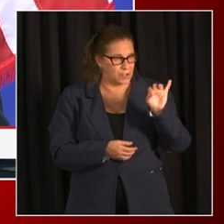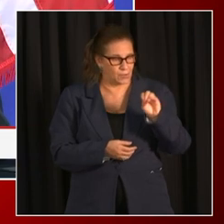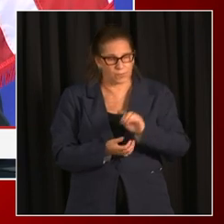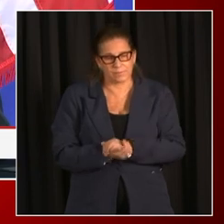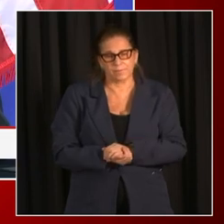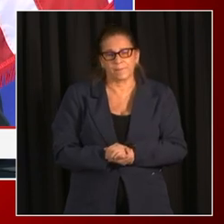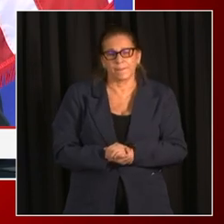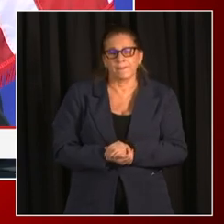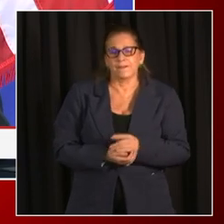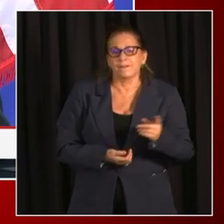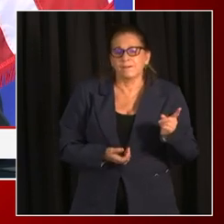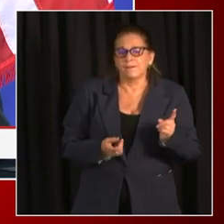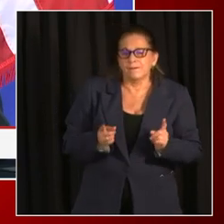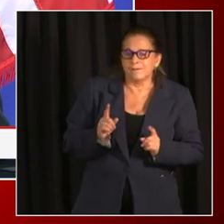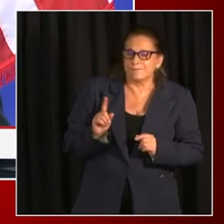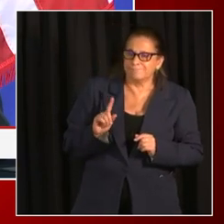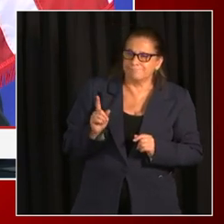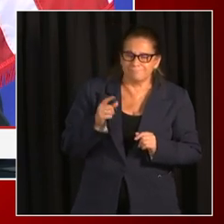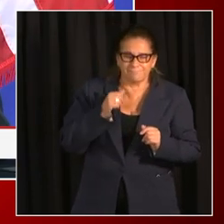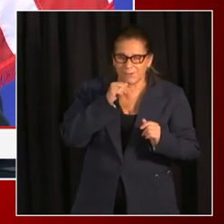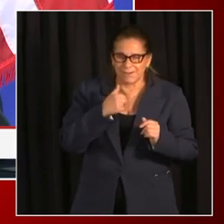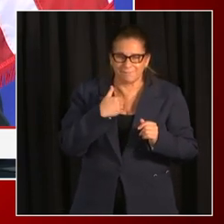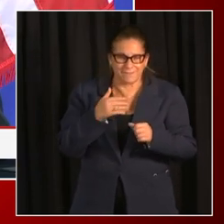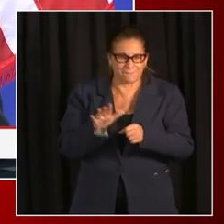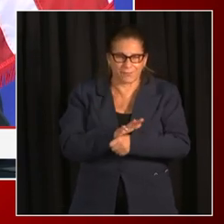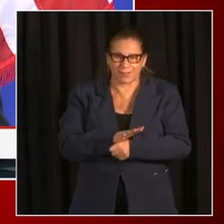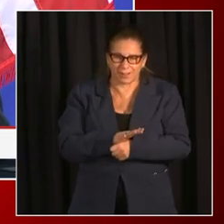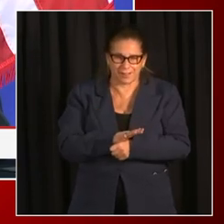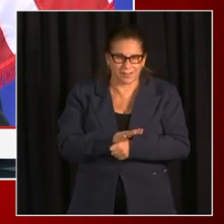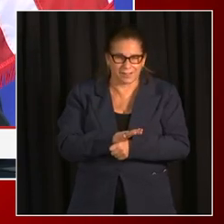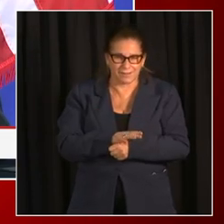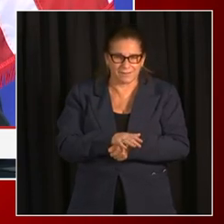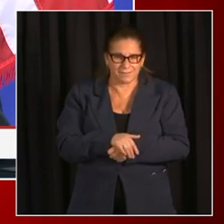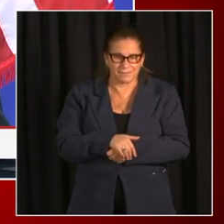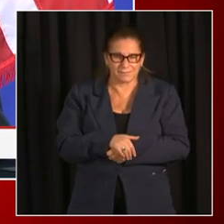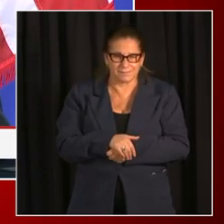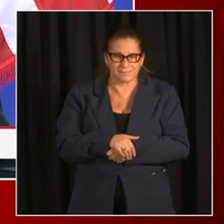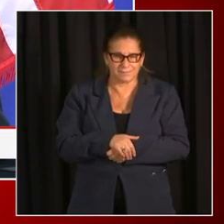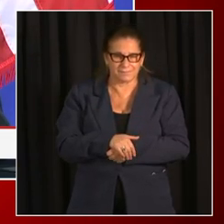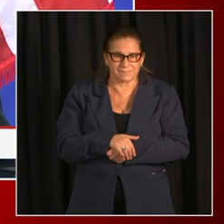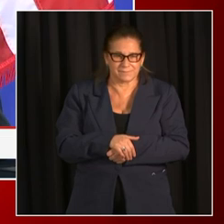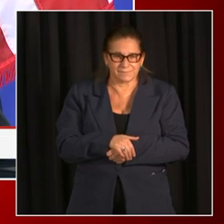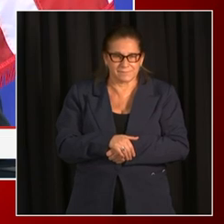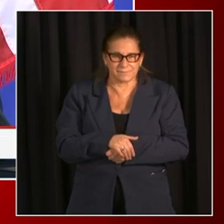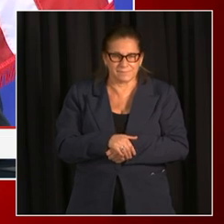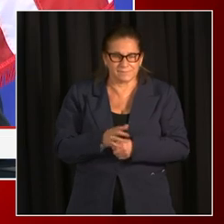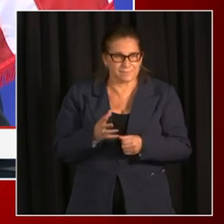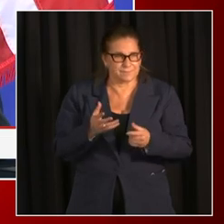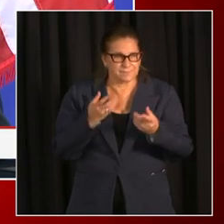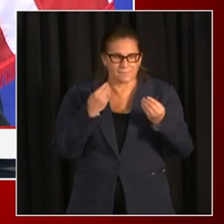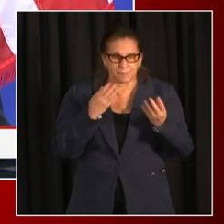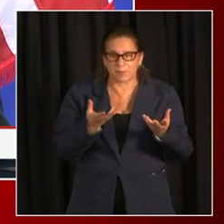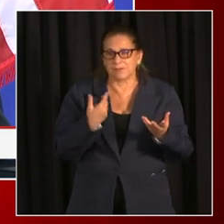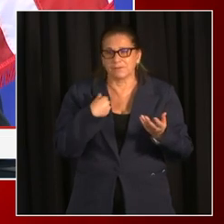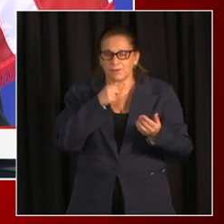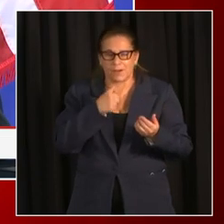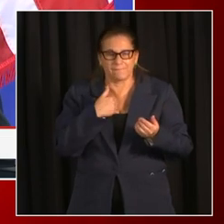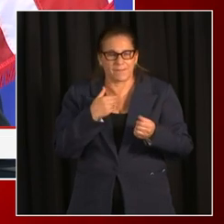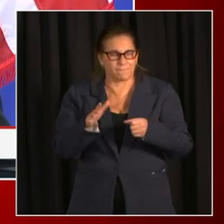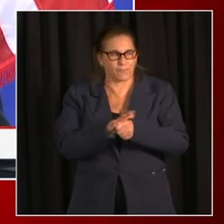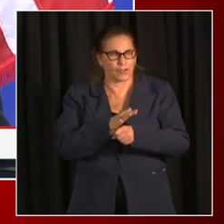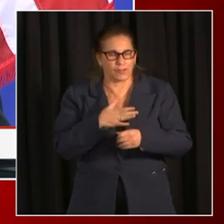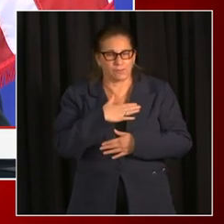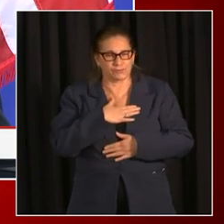We don't fully appreciate the legality of the president's actions at this point, and we think that the